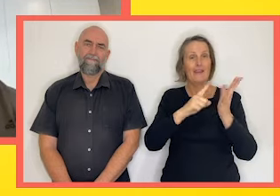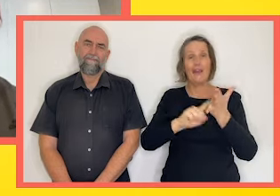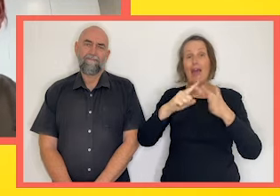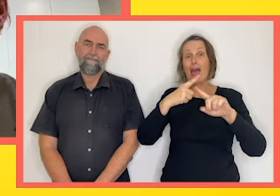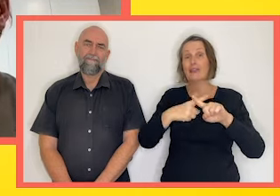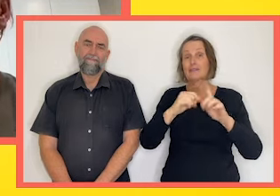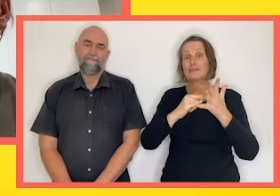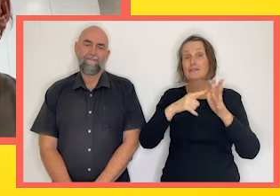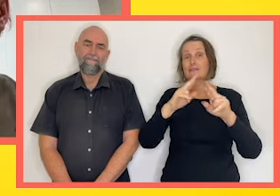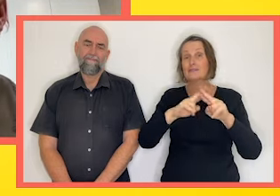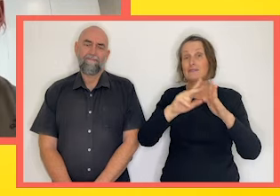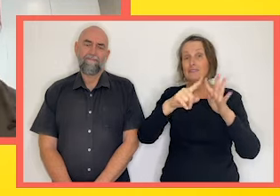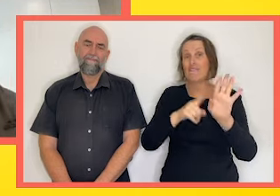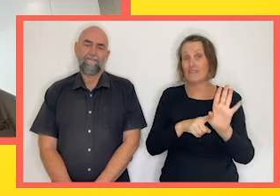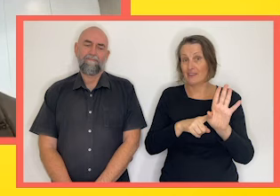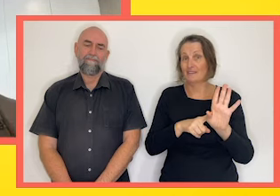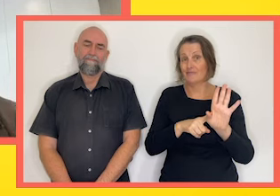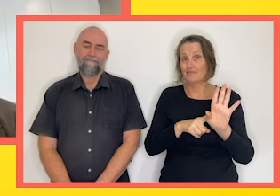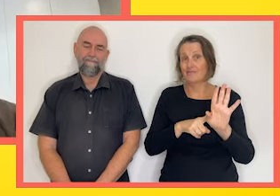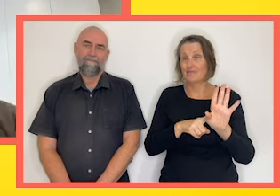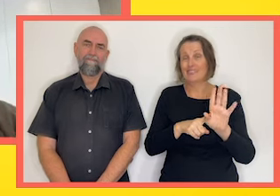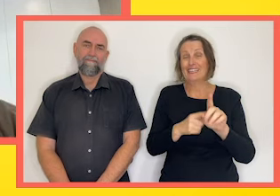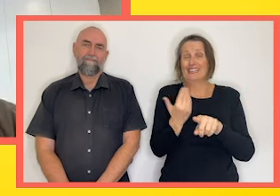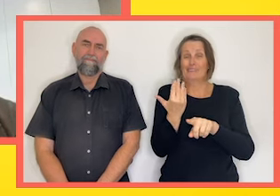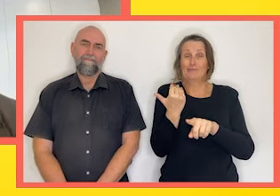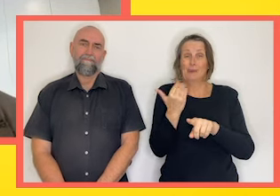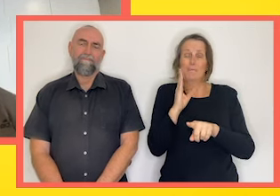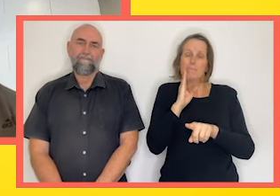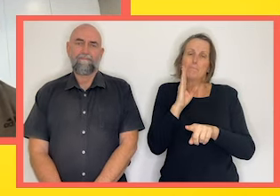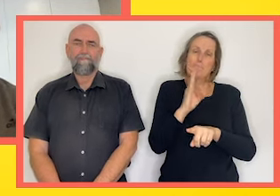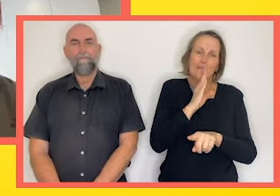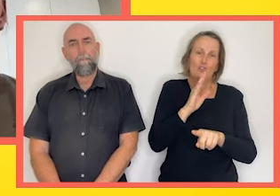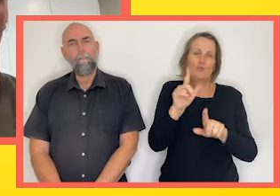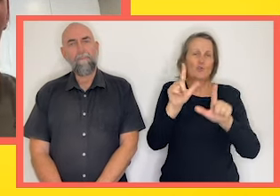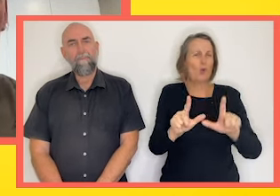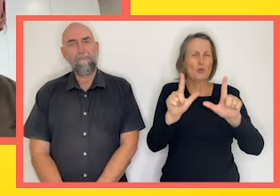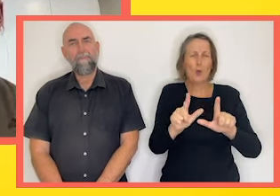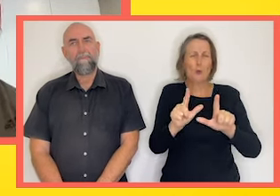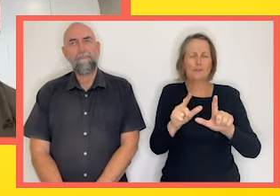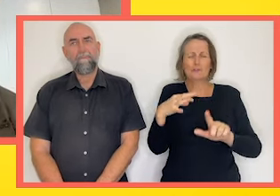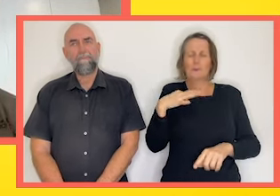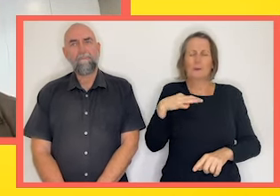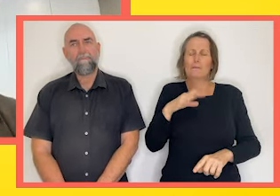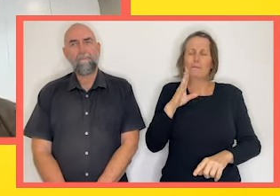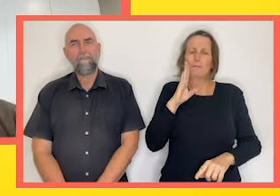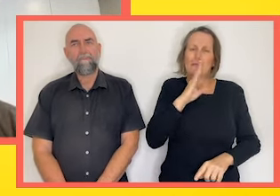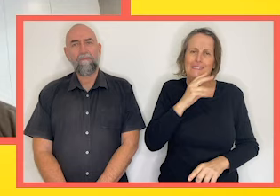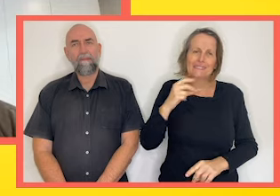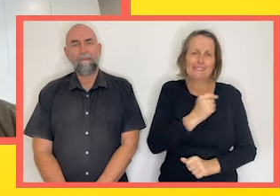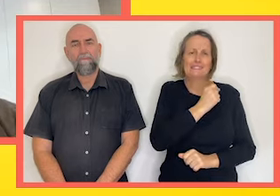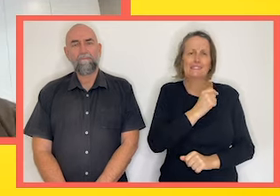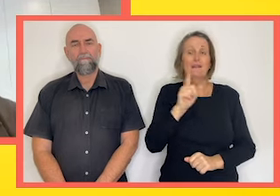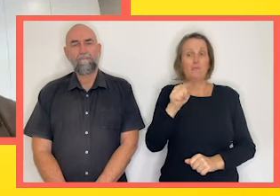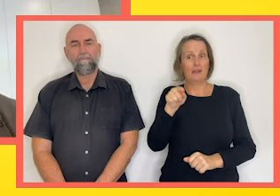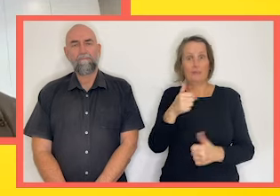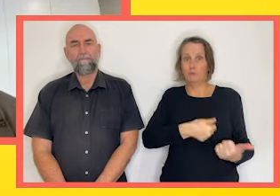Safi. So just missed out on a spot for Tokyo by however much, just missed out. But he's done